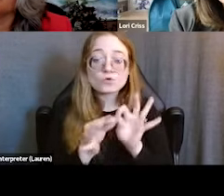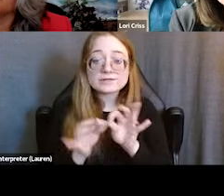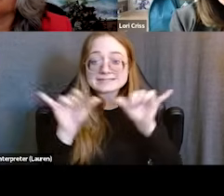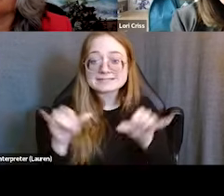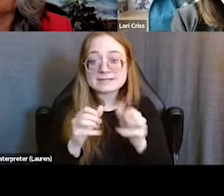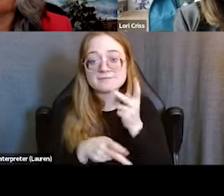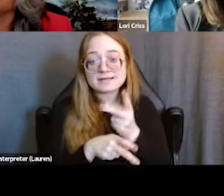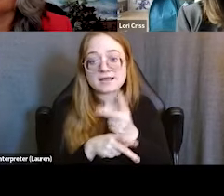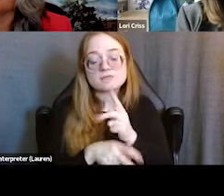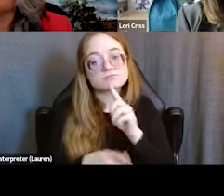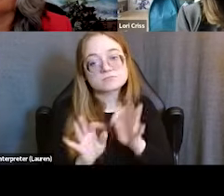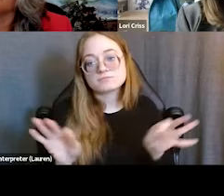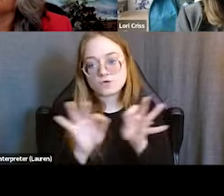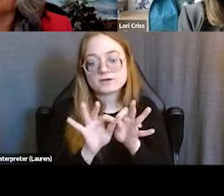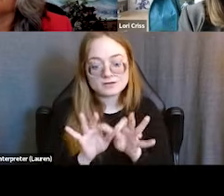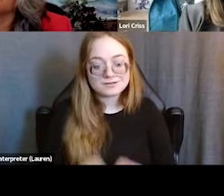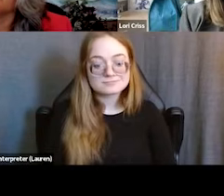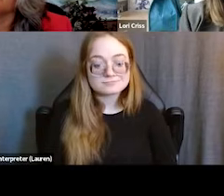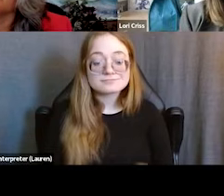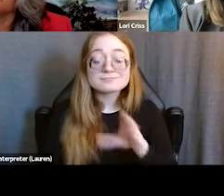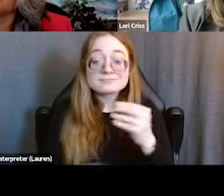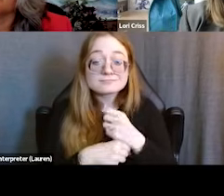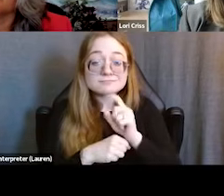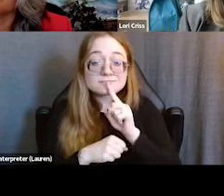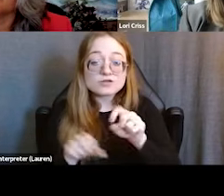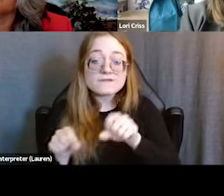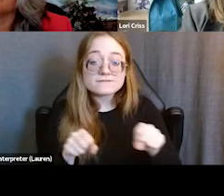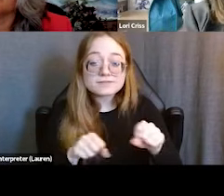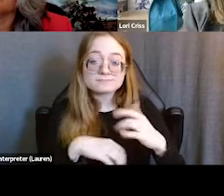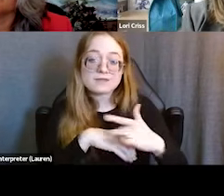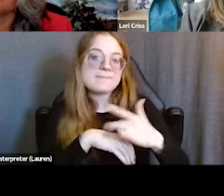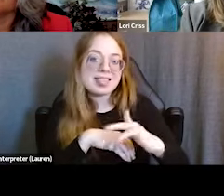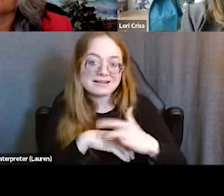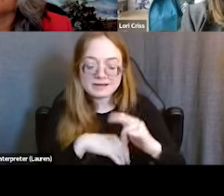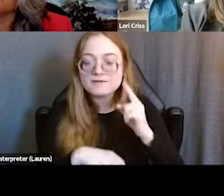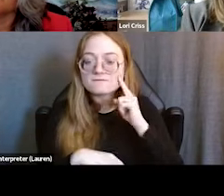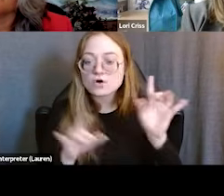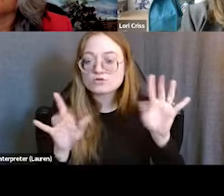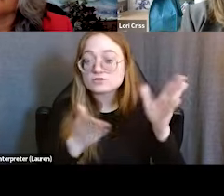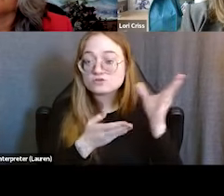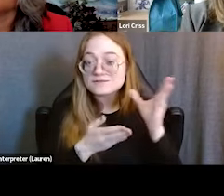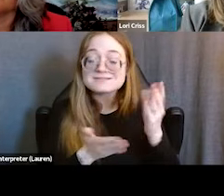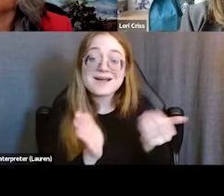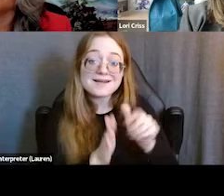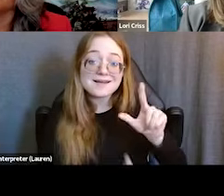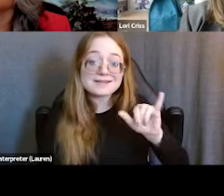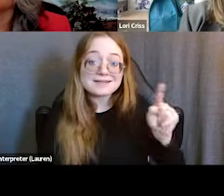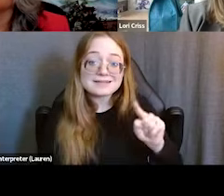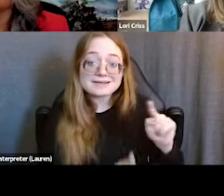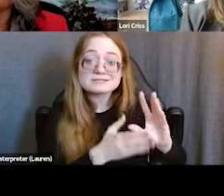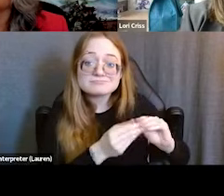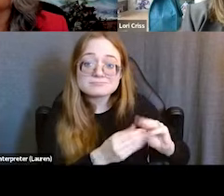important, as well as ensuring the availability of crisis services. And again, Liz talked about how all of these things